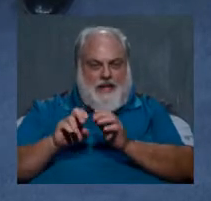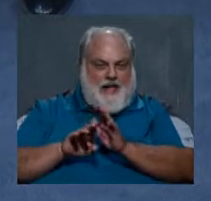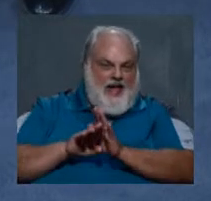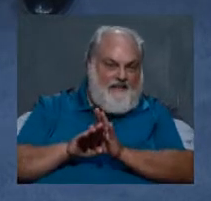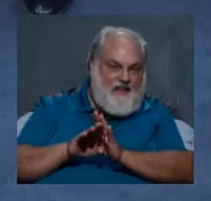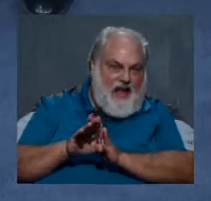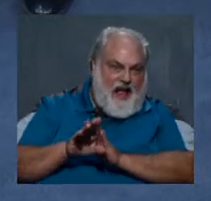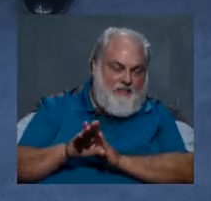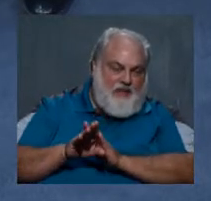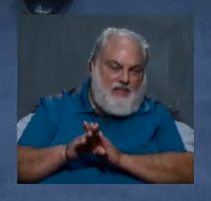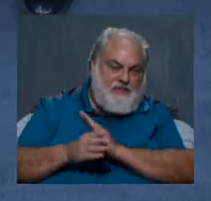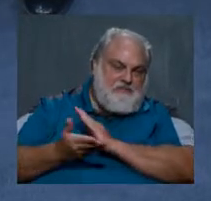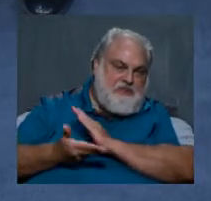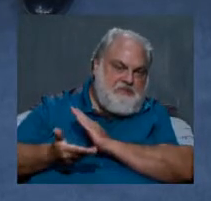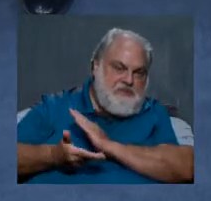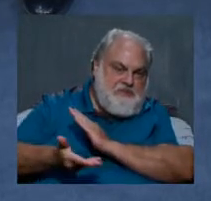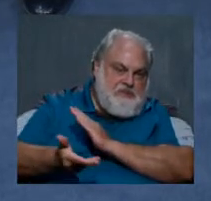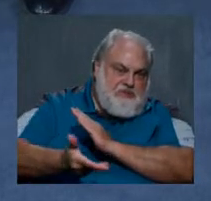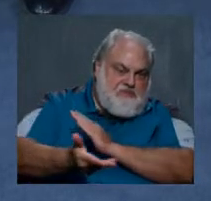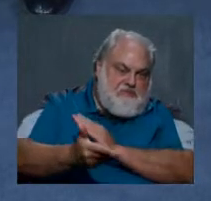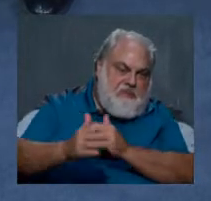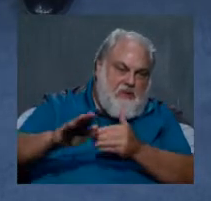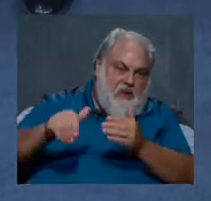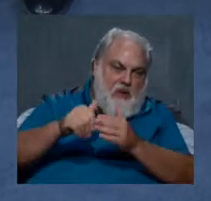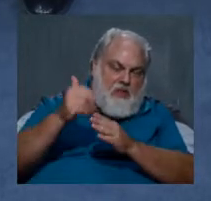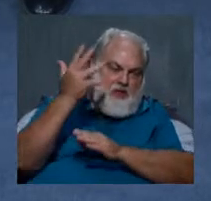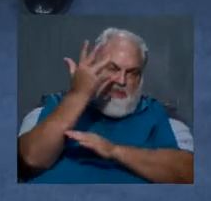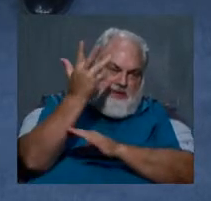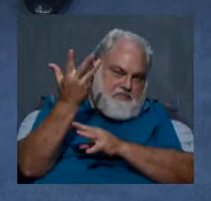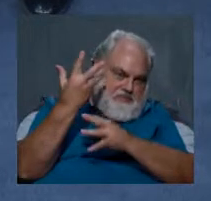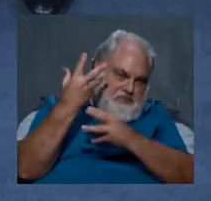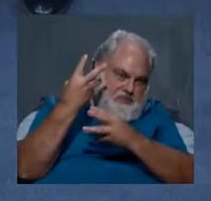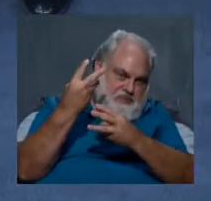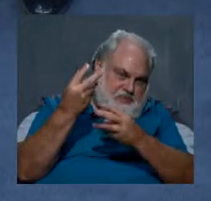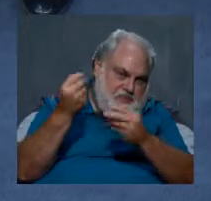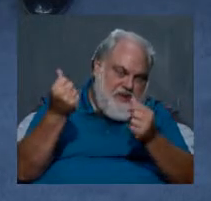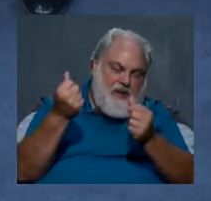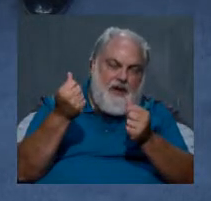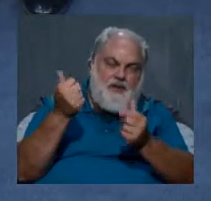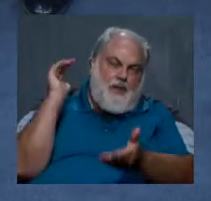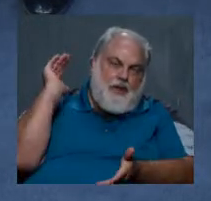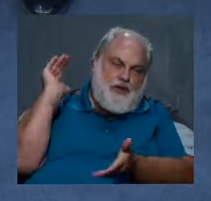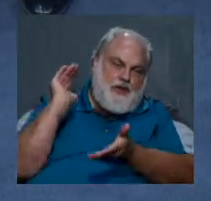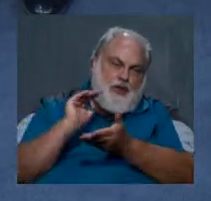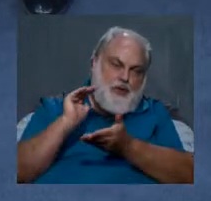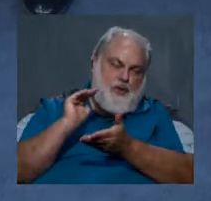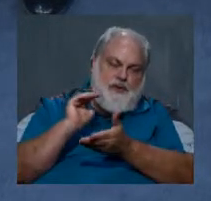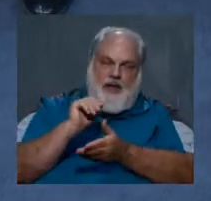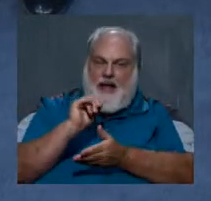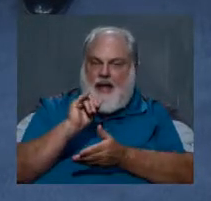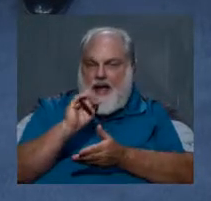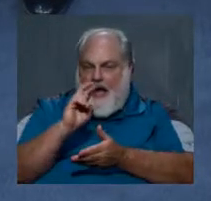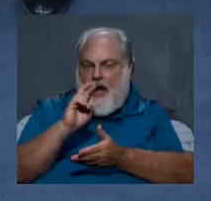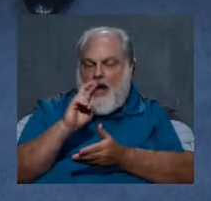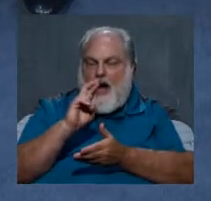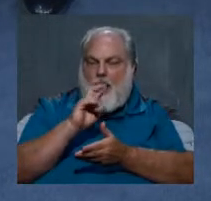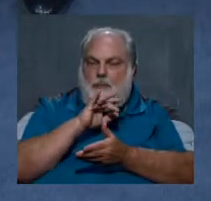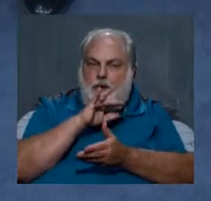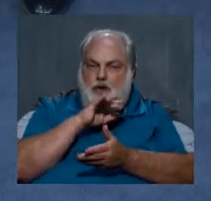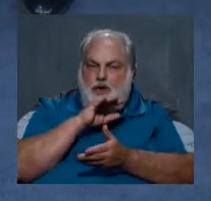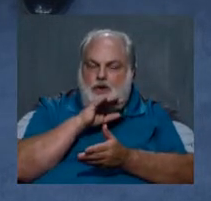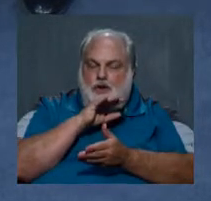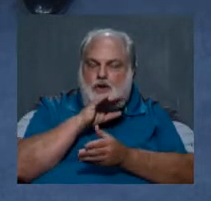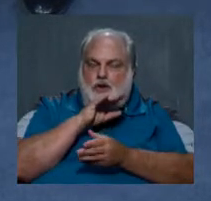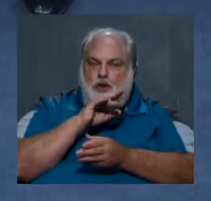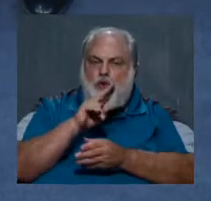just to help reduce more of the light pollution, air pollution, utility usage. I think in this